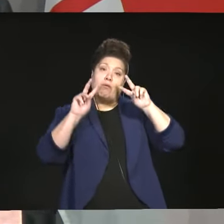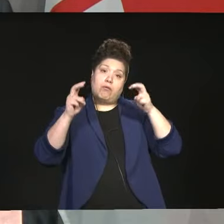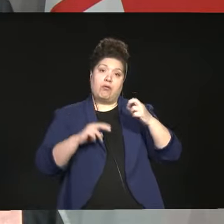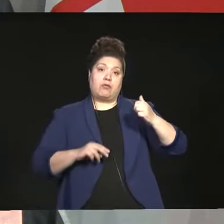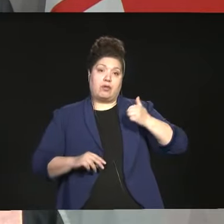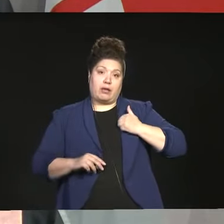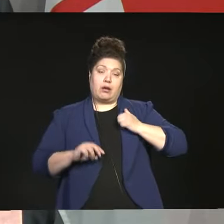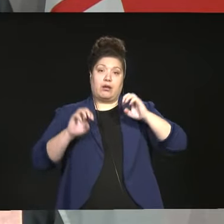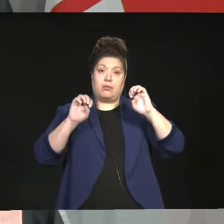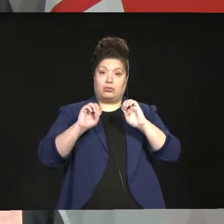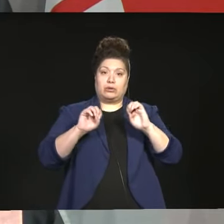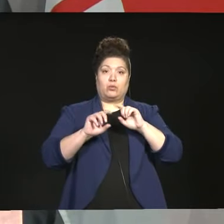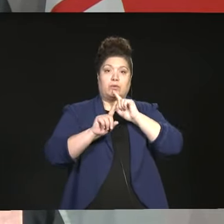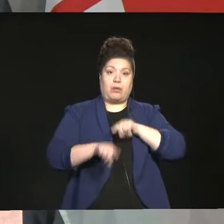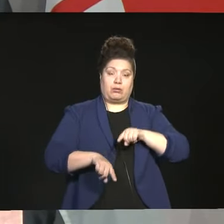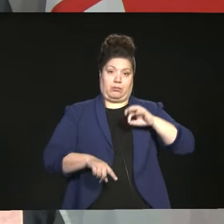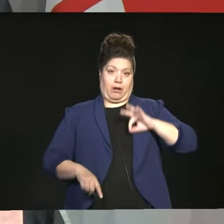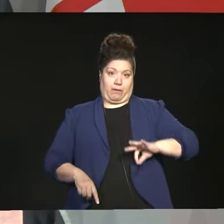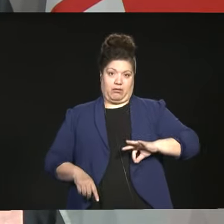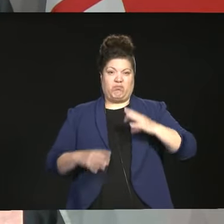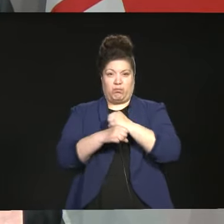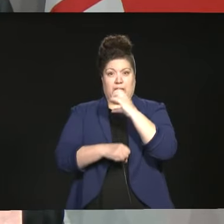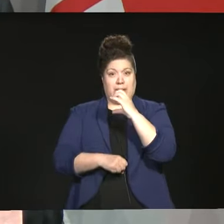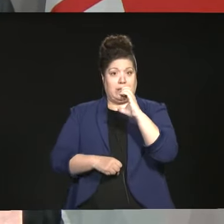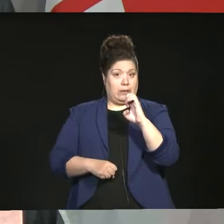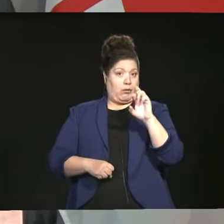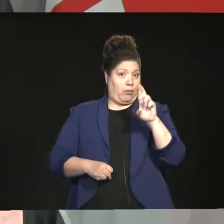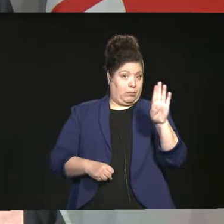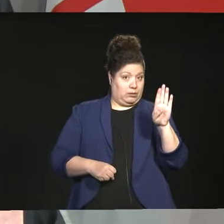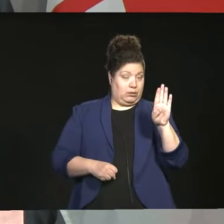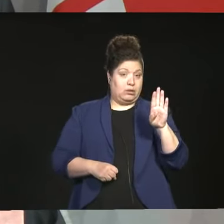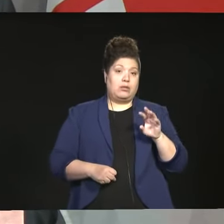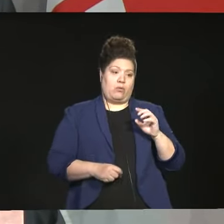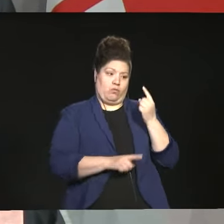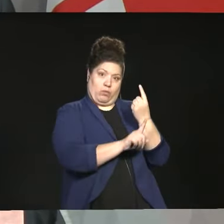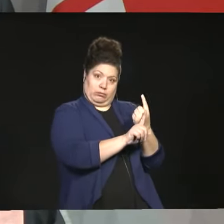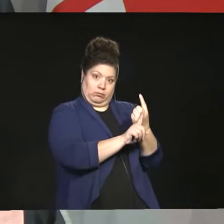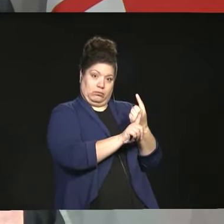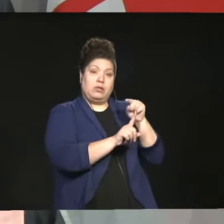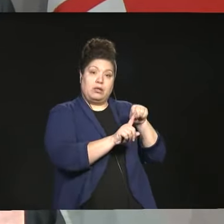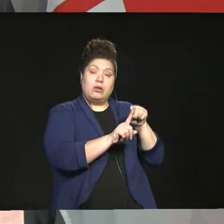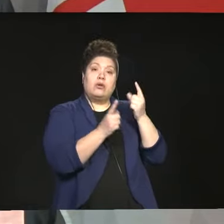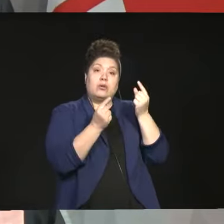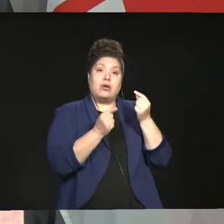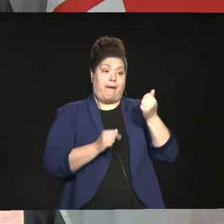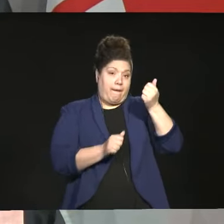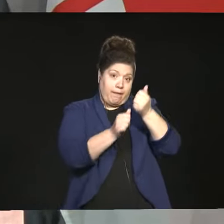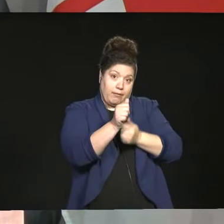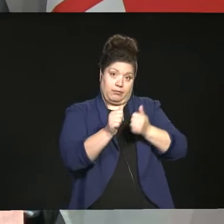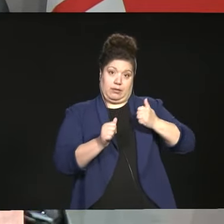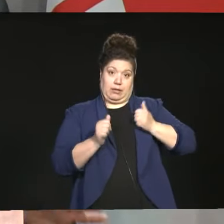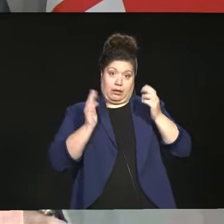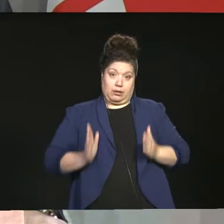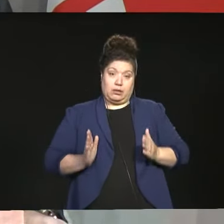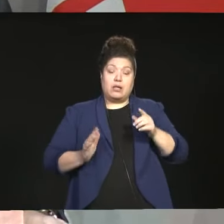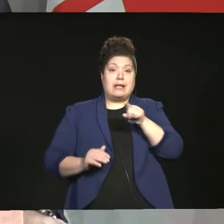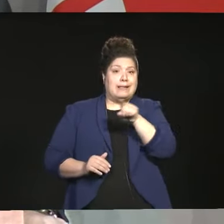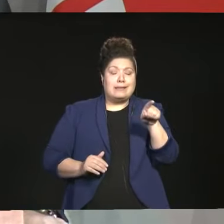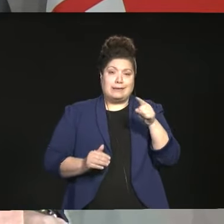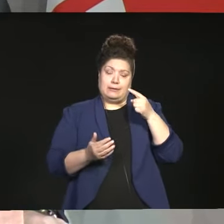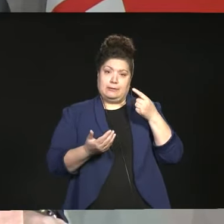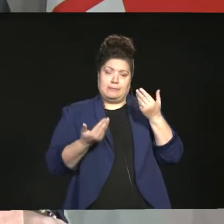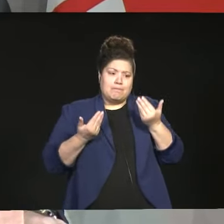the idea is that we are going to deliver for every Canadian that finds themselves in a situation where they've earned revenue